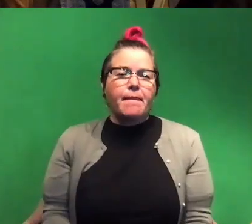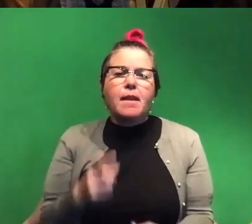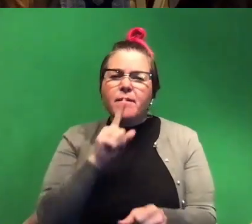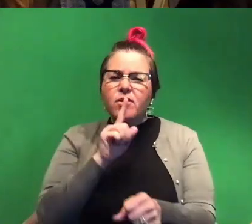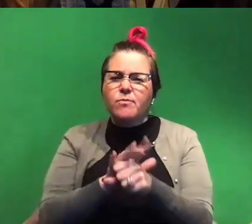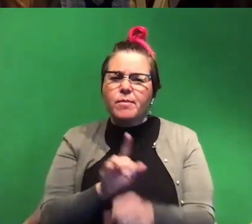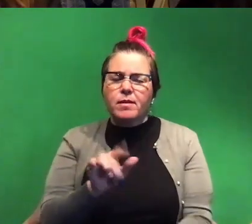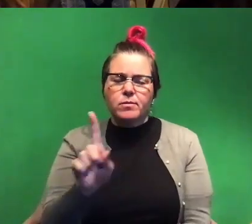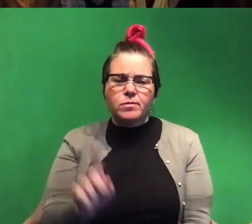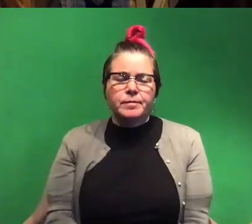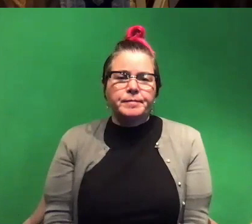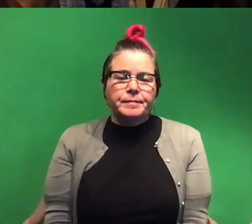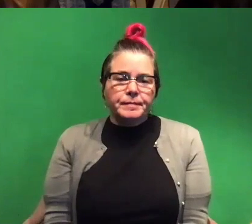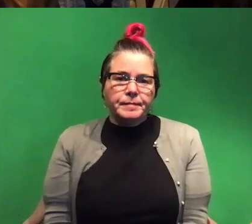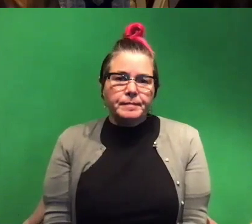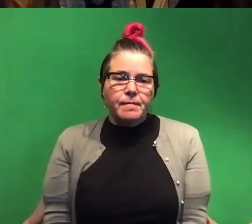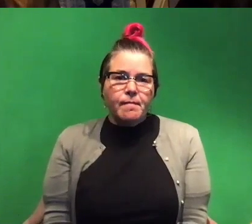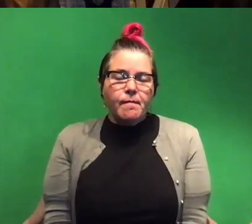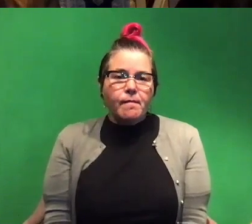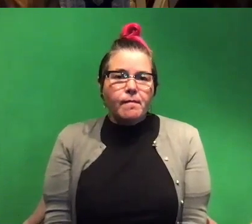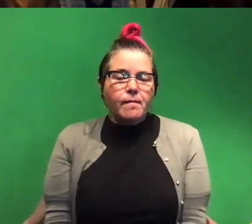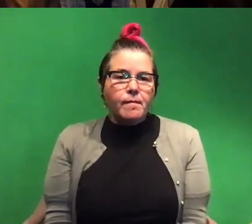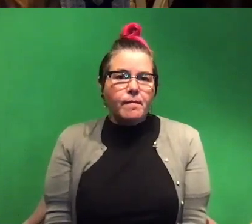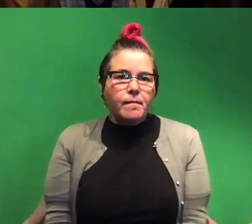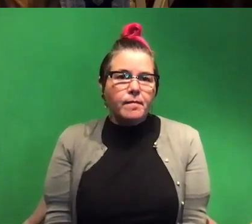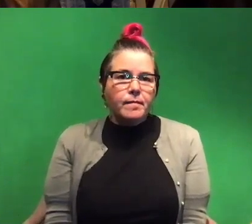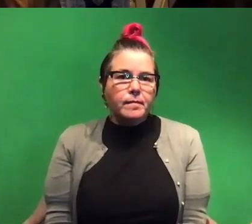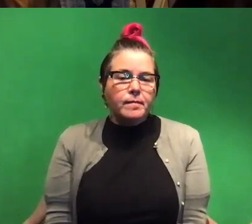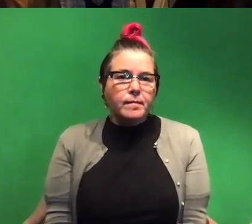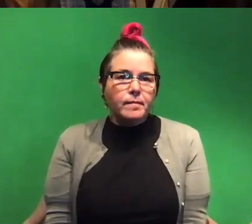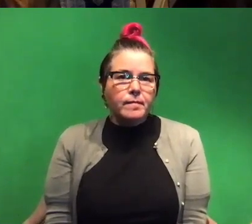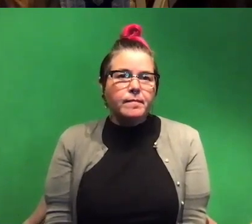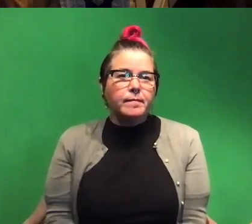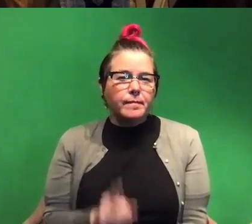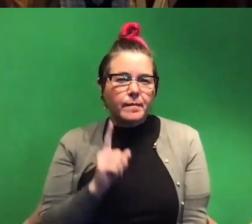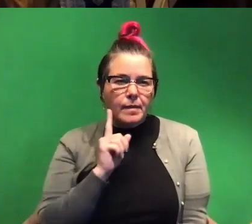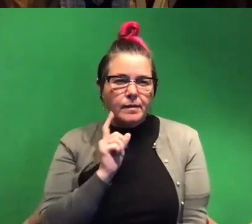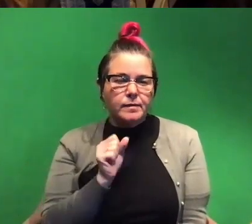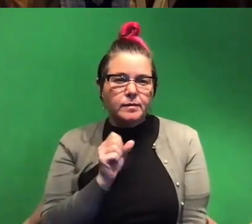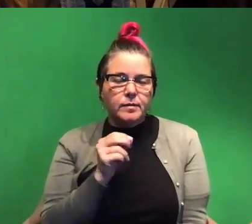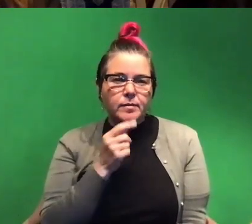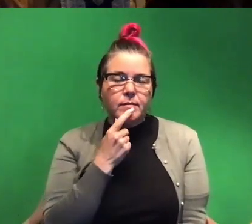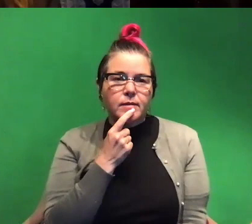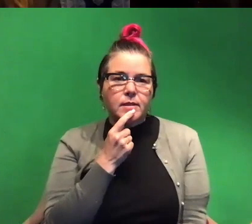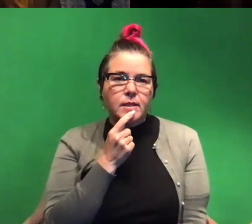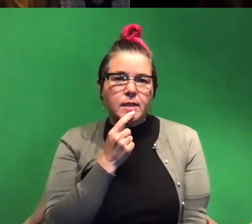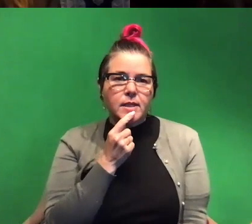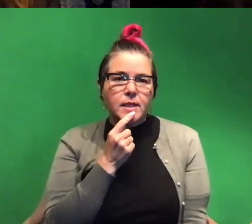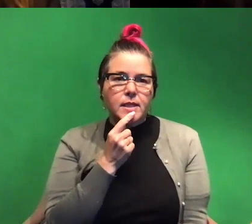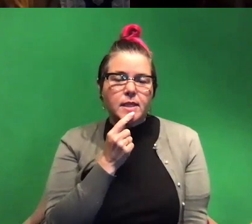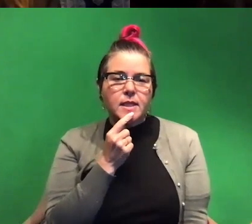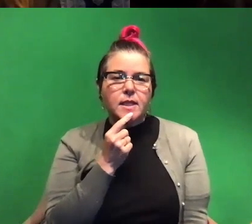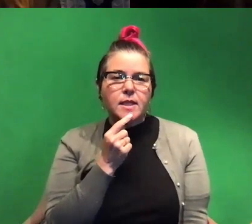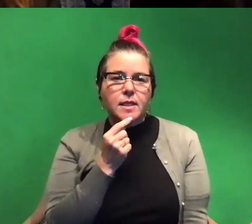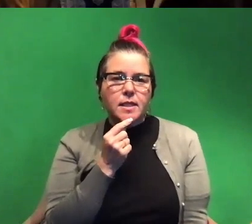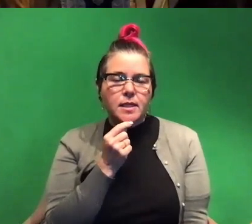that that's true. I think so. Well, it's in the email. Let me just make